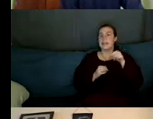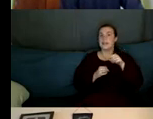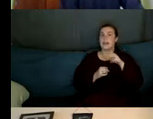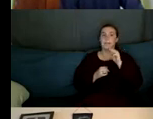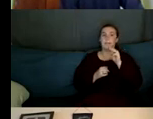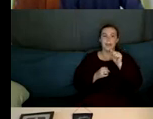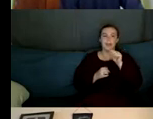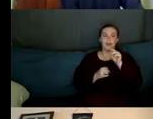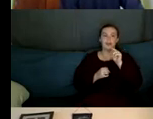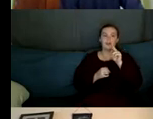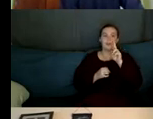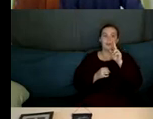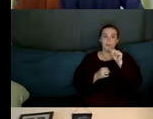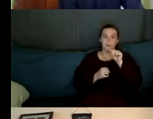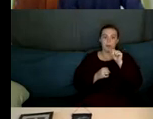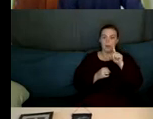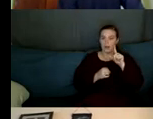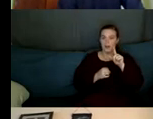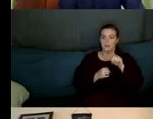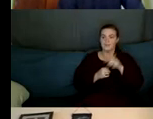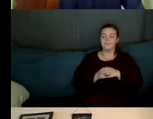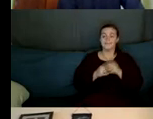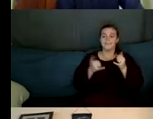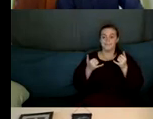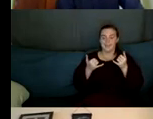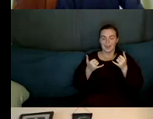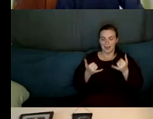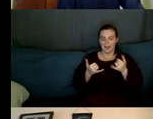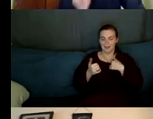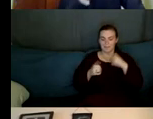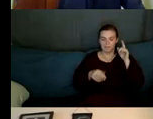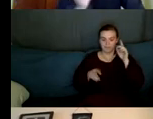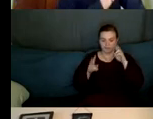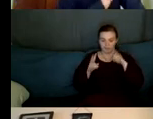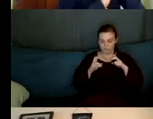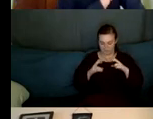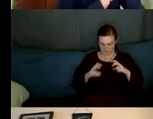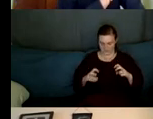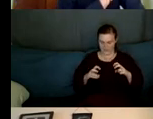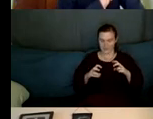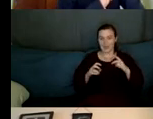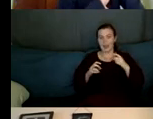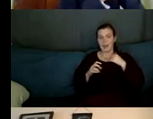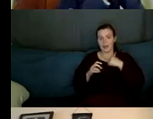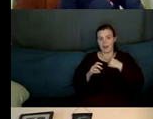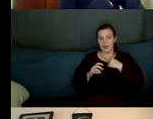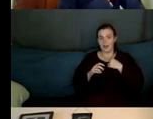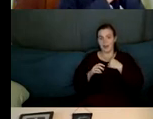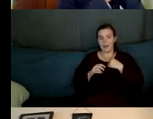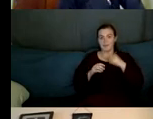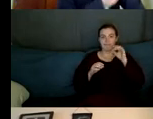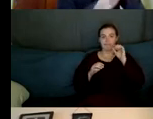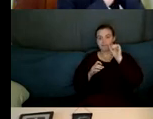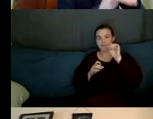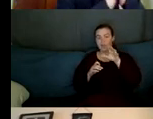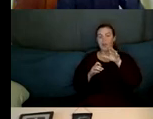each of our instructors, where they live. I just plug them each in. I put UTC in that World Time Buddy and I mark that as home.